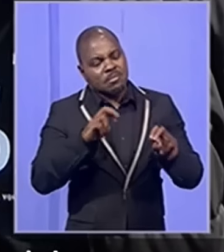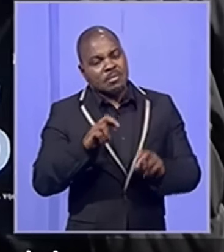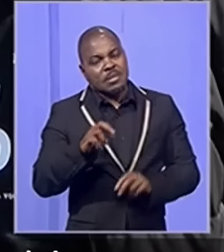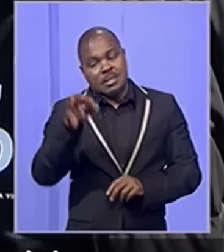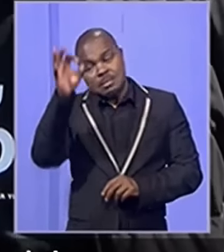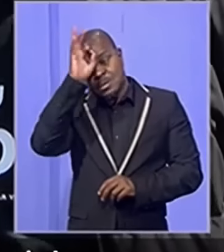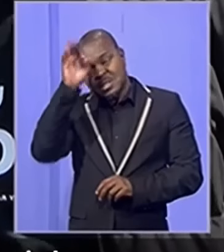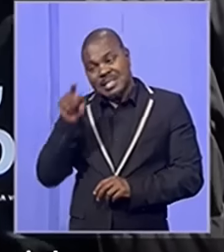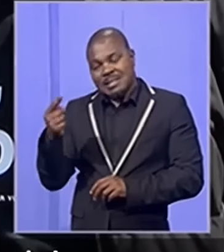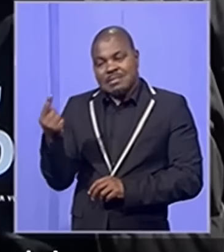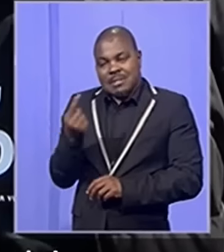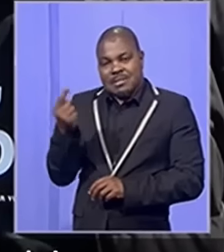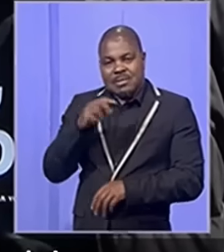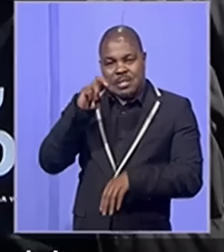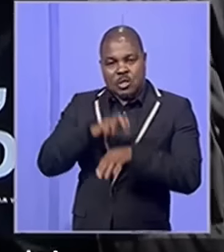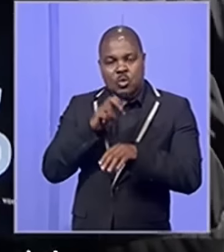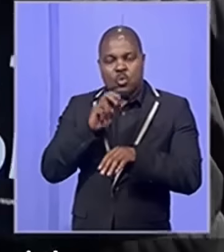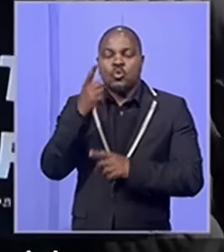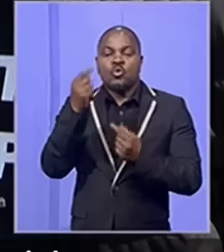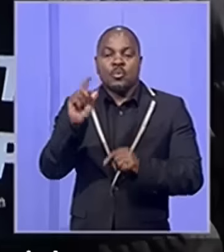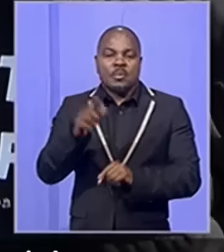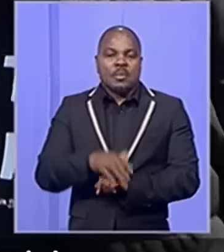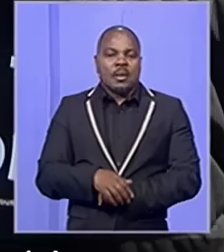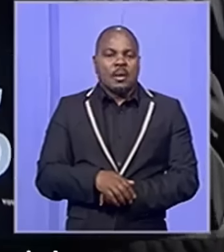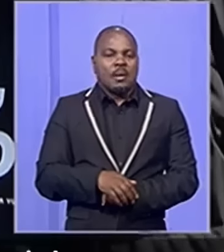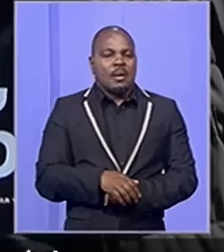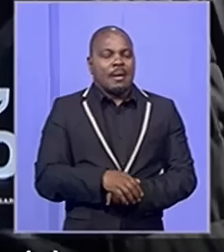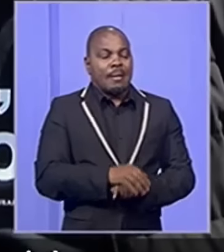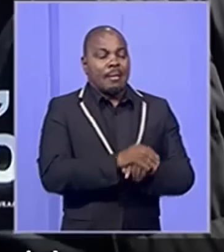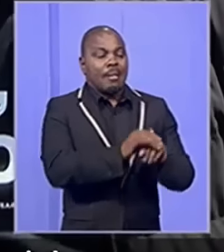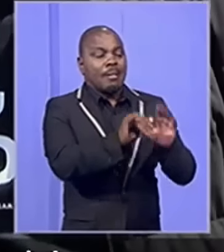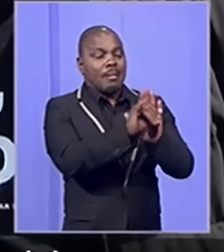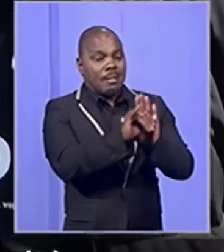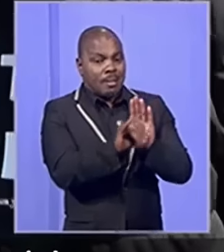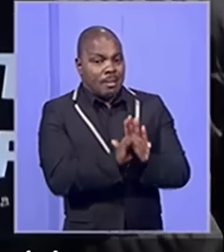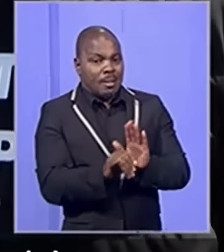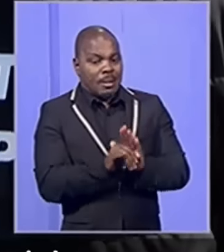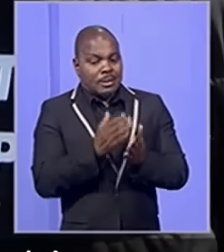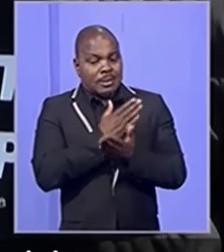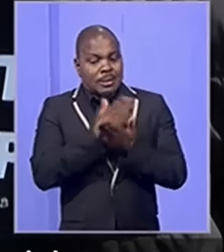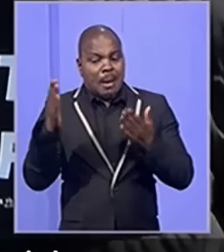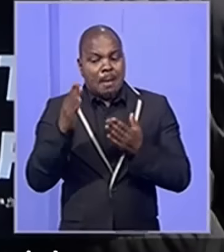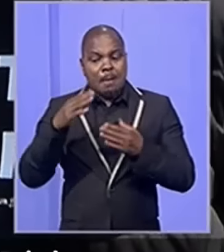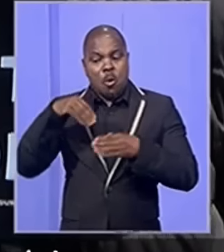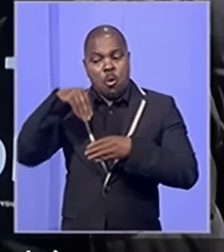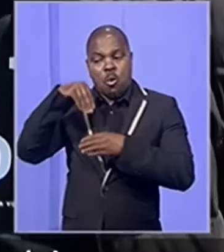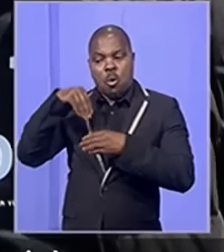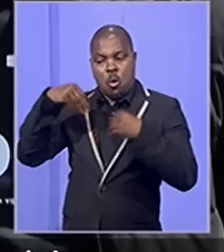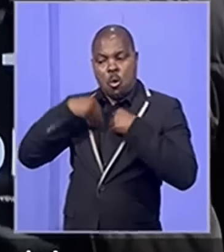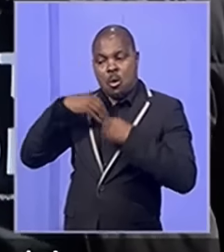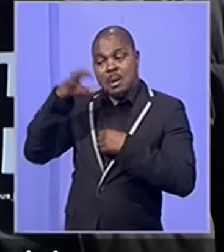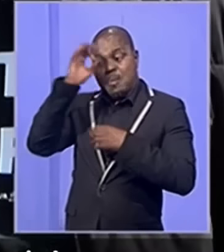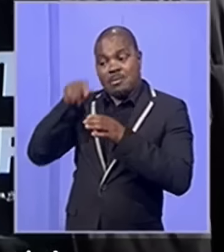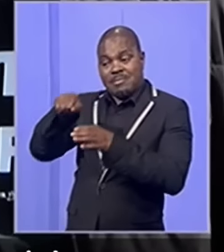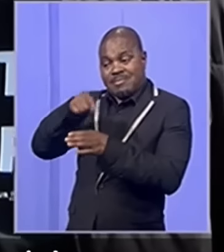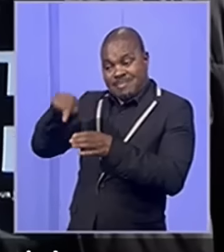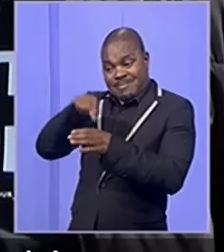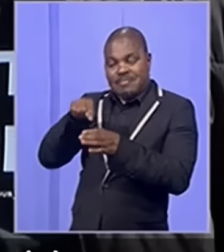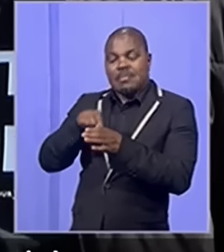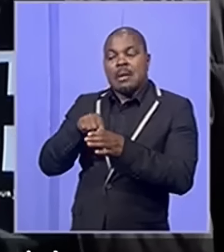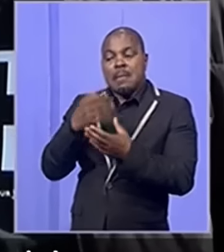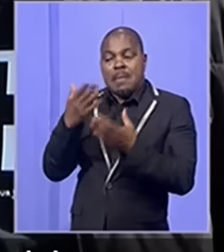itself, to identify in terms of potentially some of their own men in blue uniform having participated